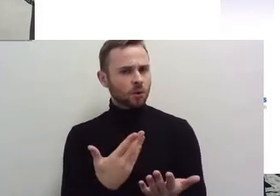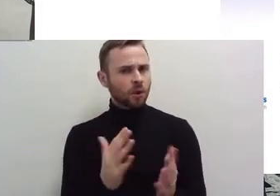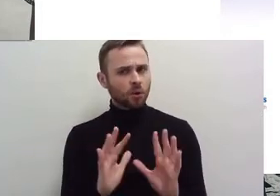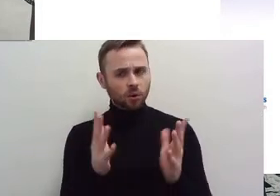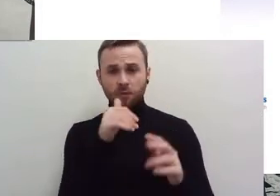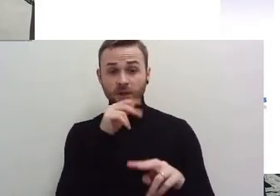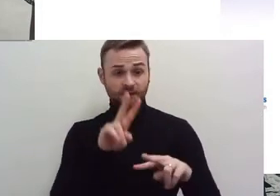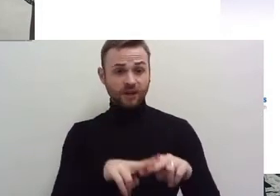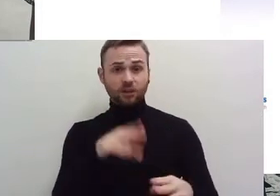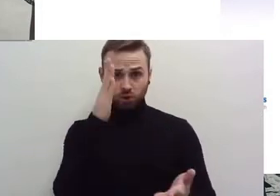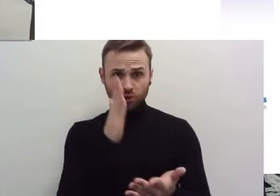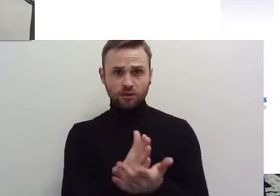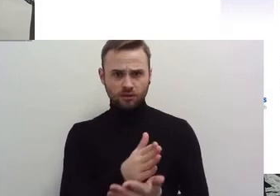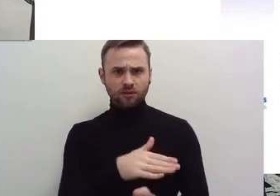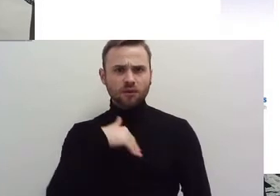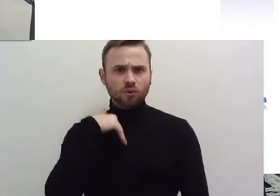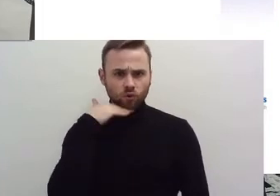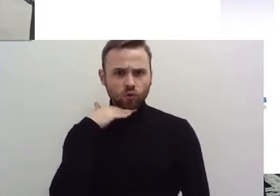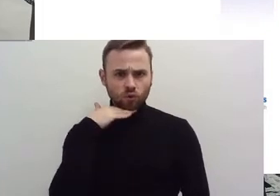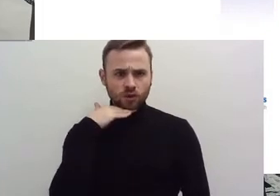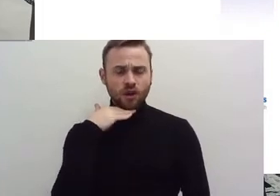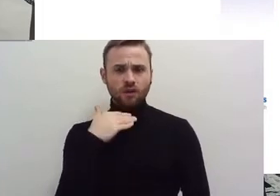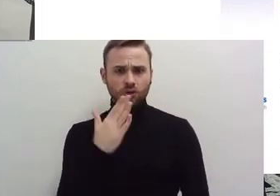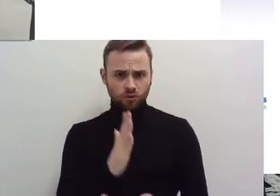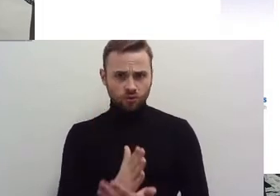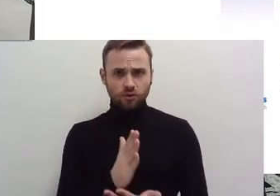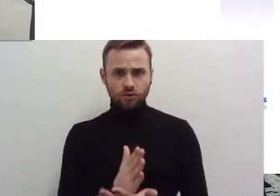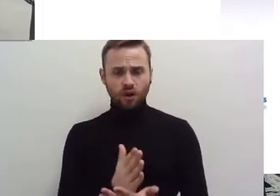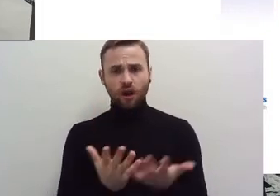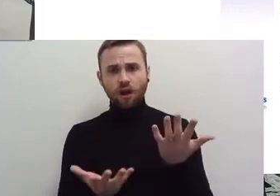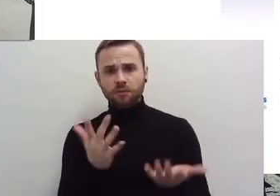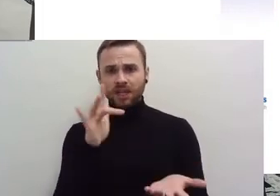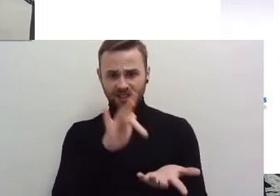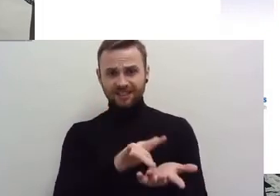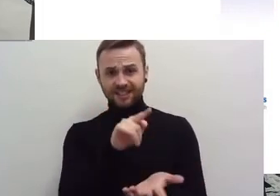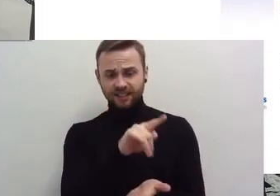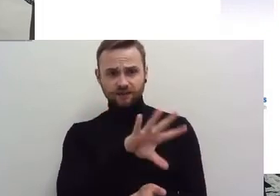in the center, or even if they don't have enough staff to add more children. So